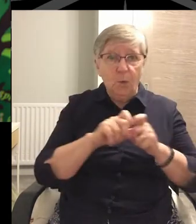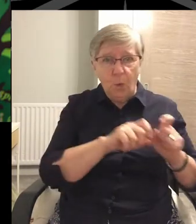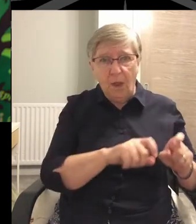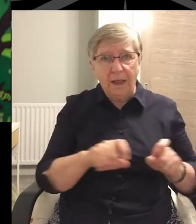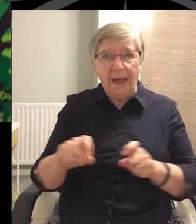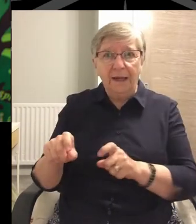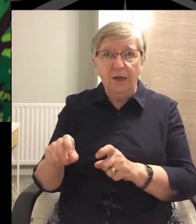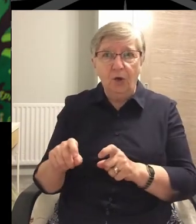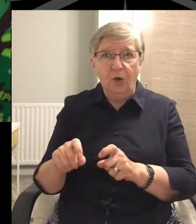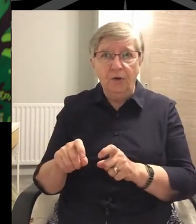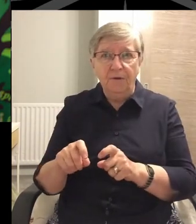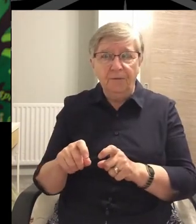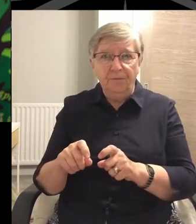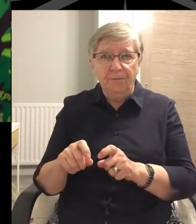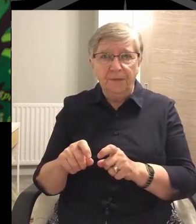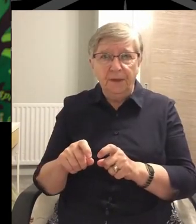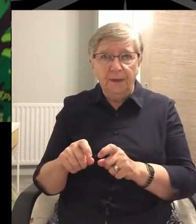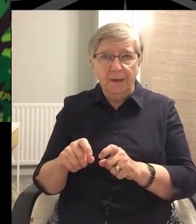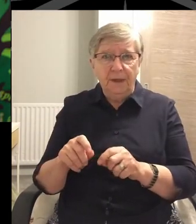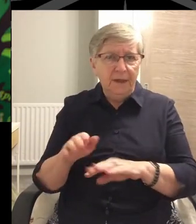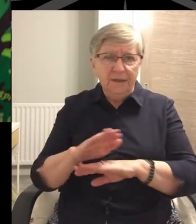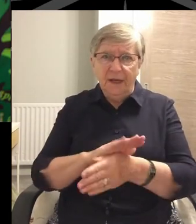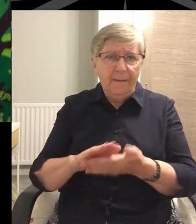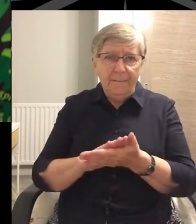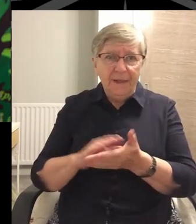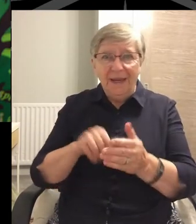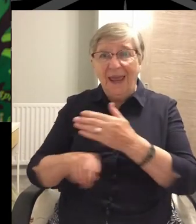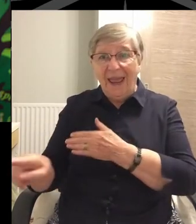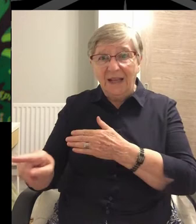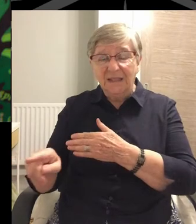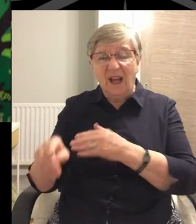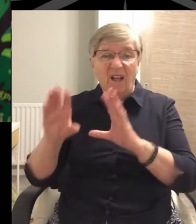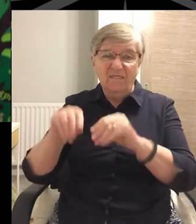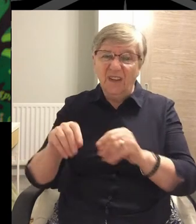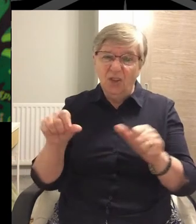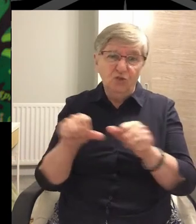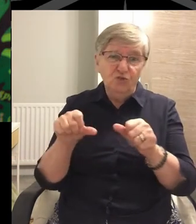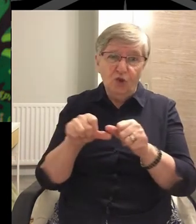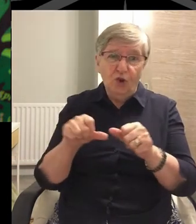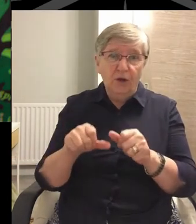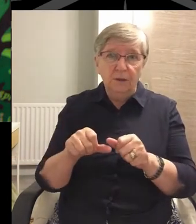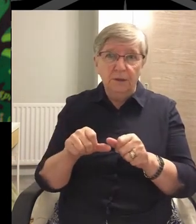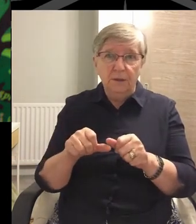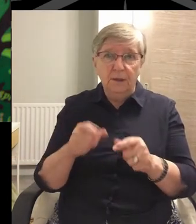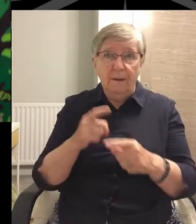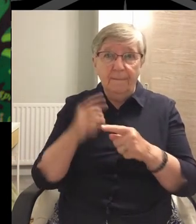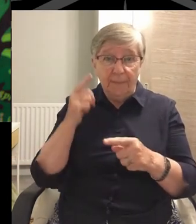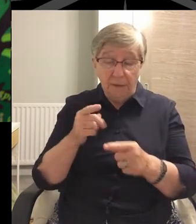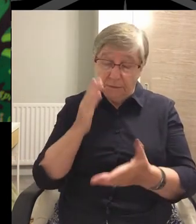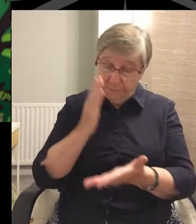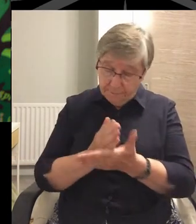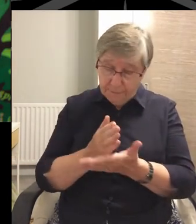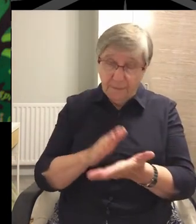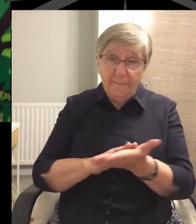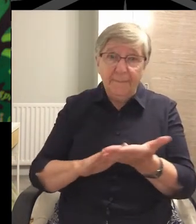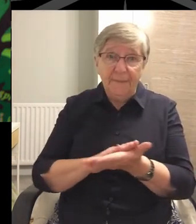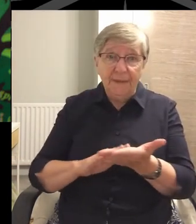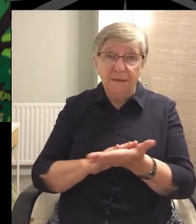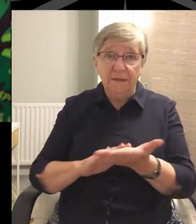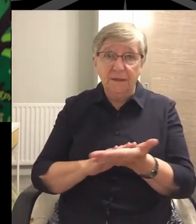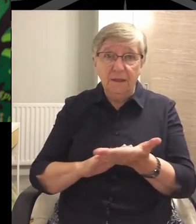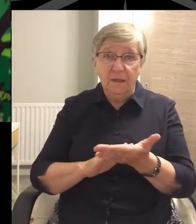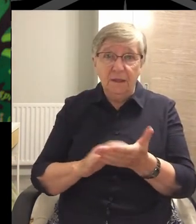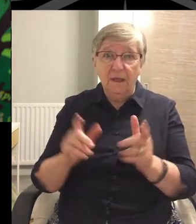would survive in Israel and Judah. It didn't mean that the exile would be over in 5 minutes. But it did